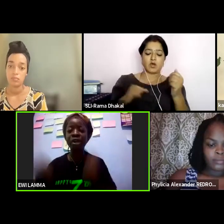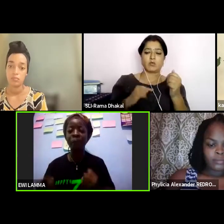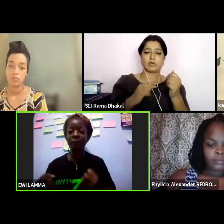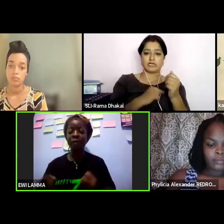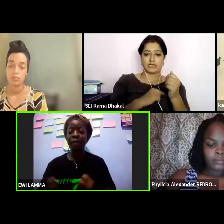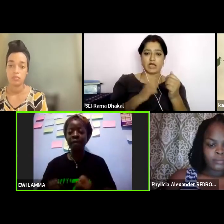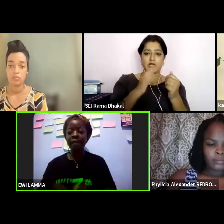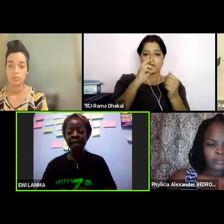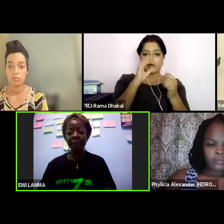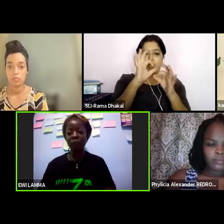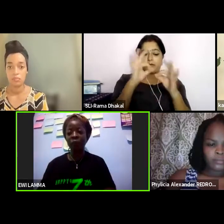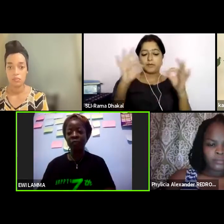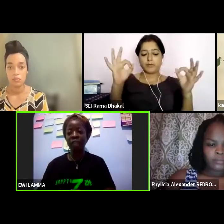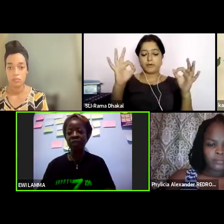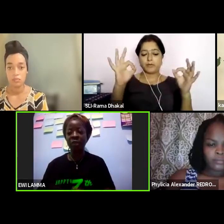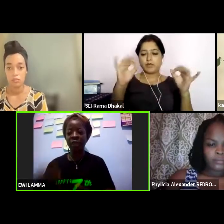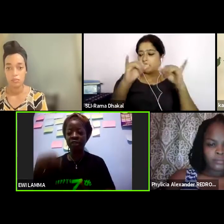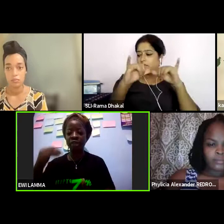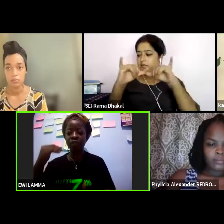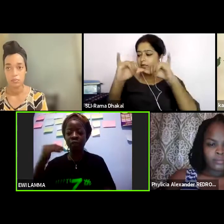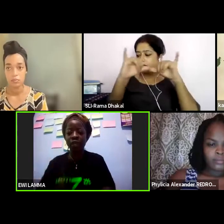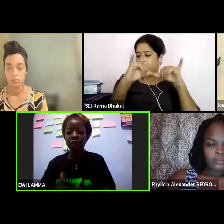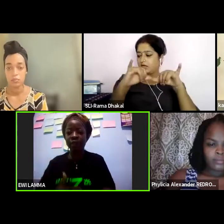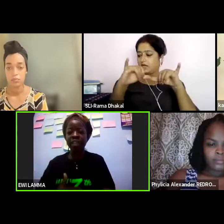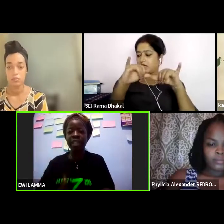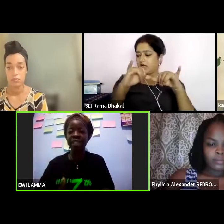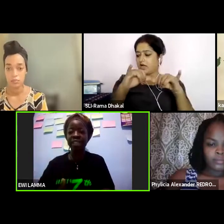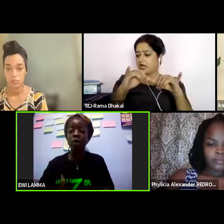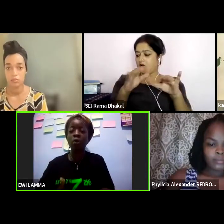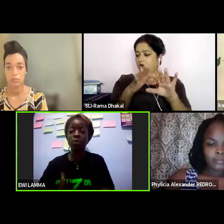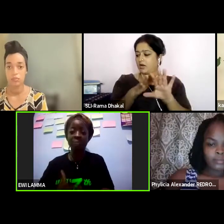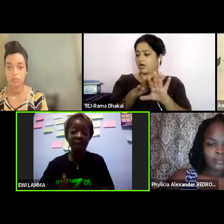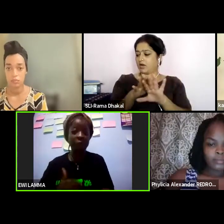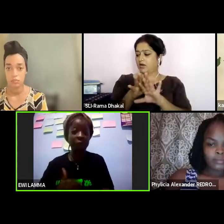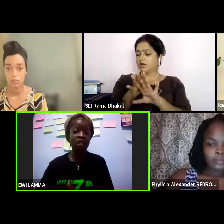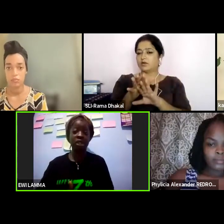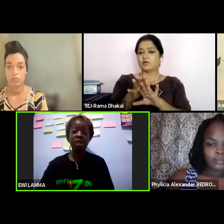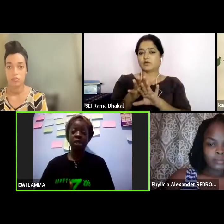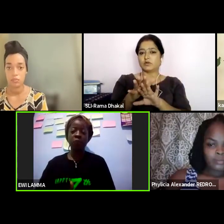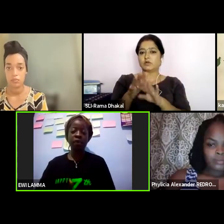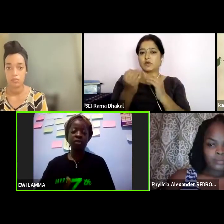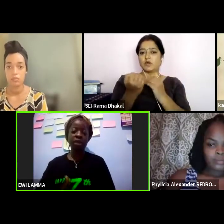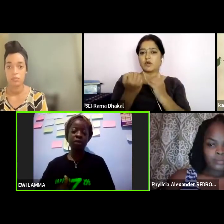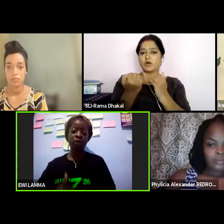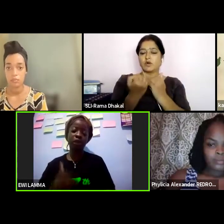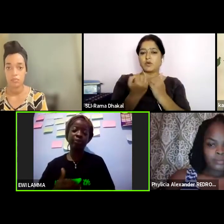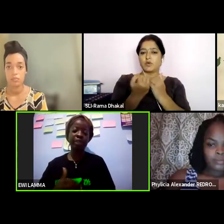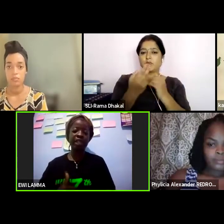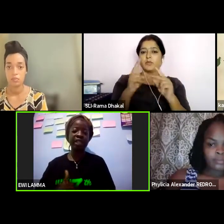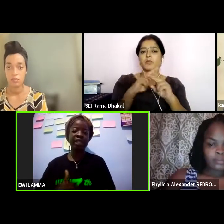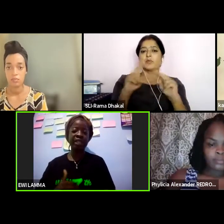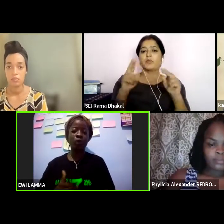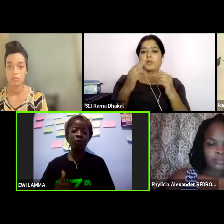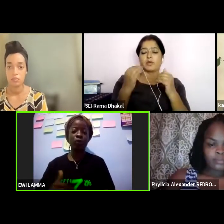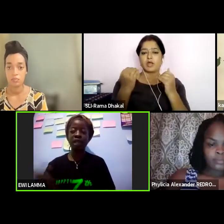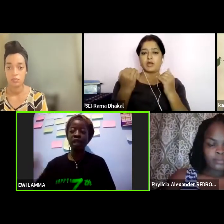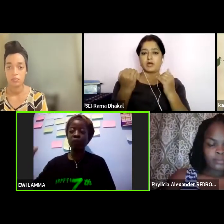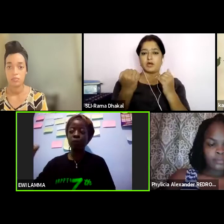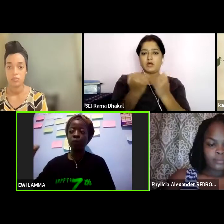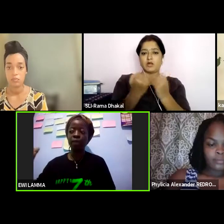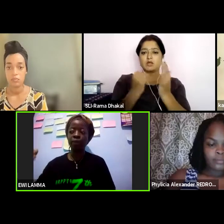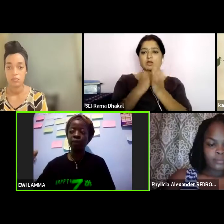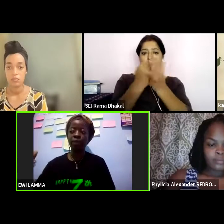we are trying to curb the aspect of slavery. We are trying to curb the dangers that come with migration. We are trying to curb the dangers that